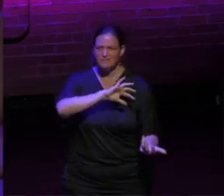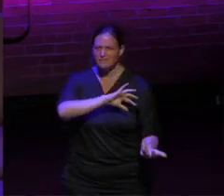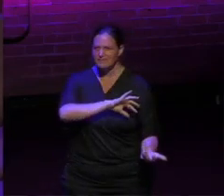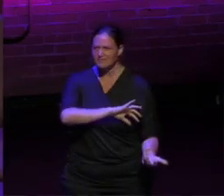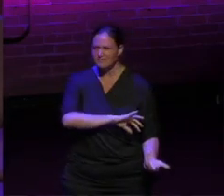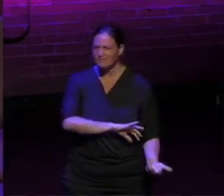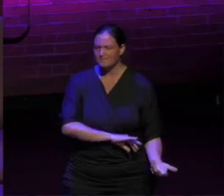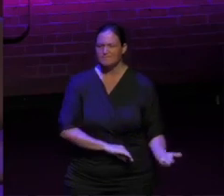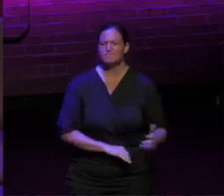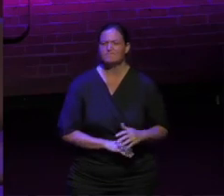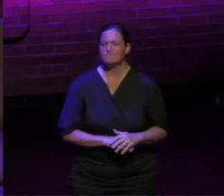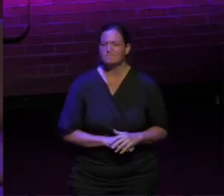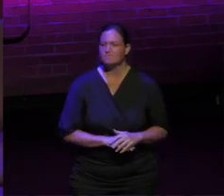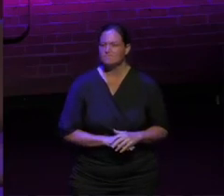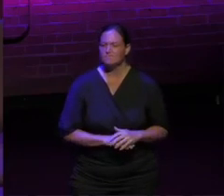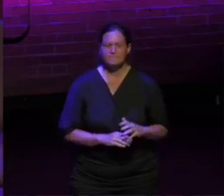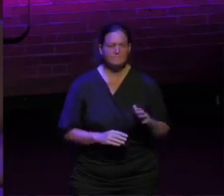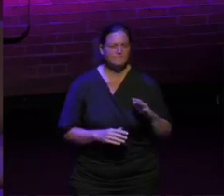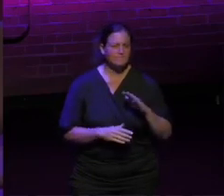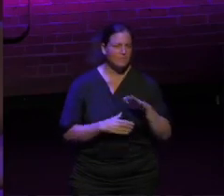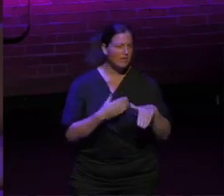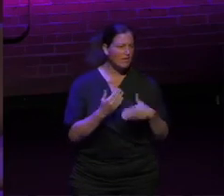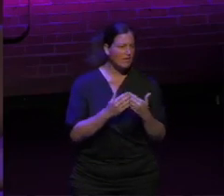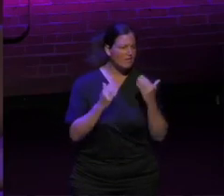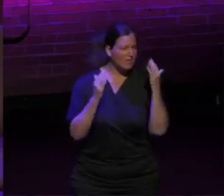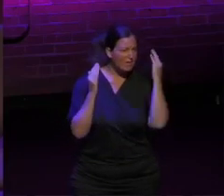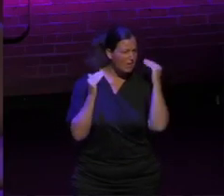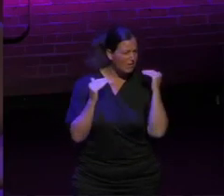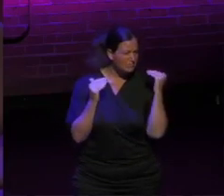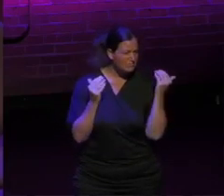chaos, when all our hope seems